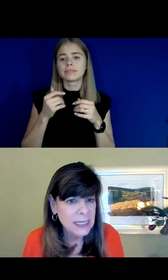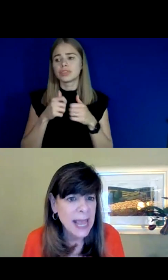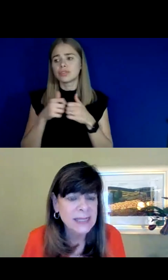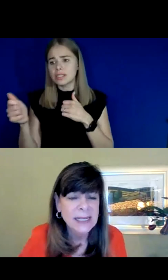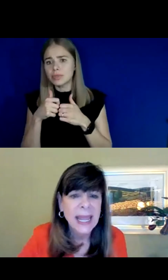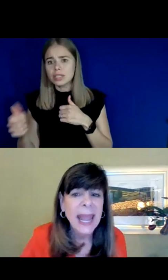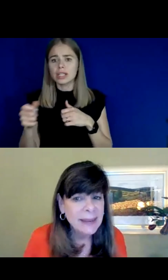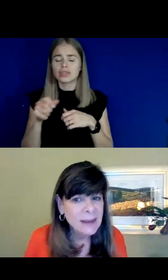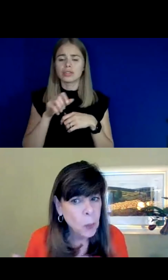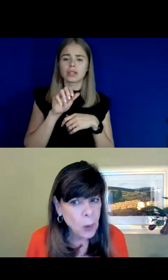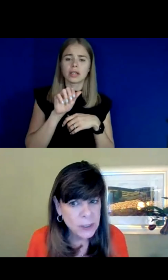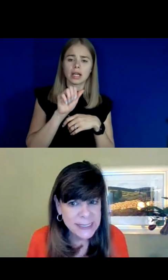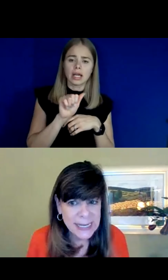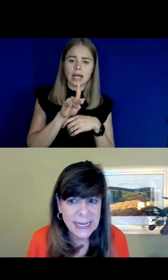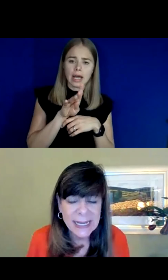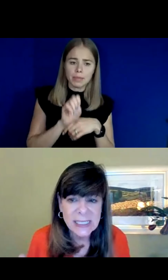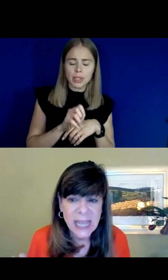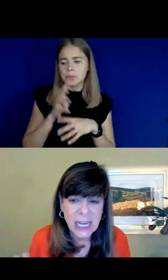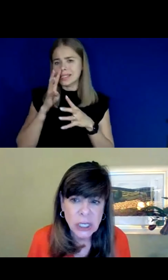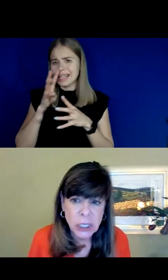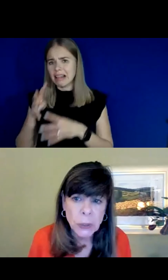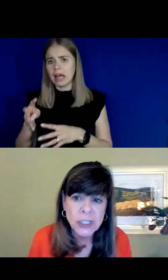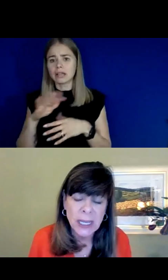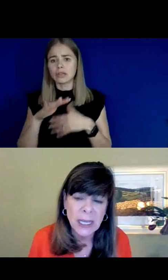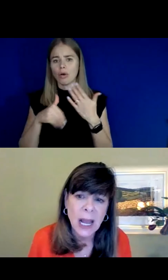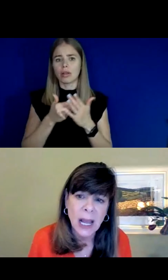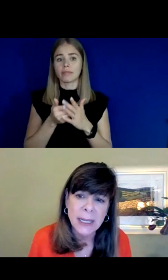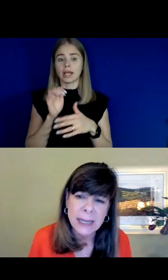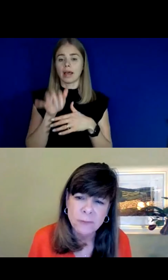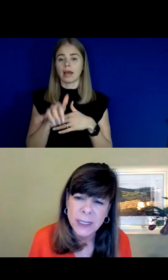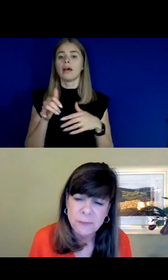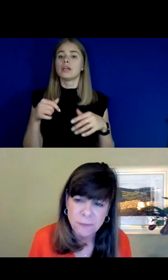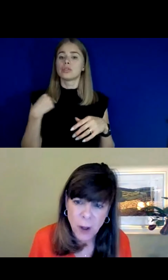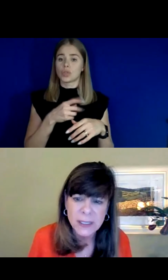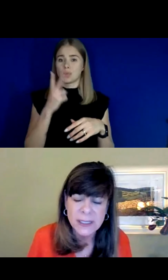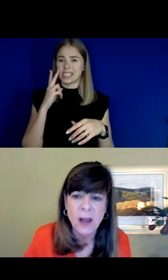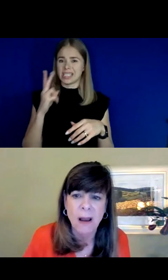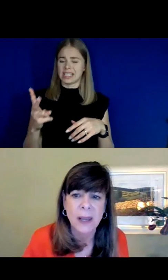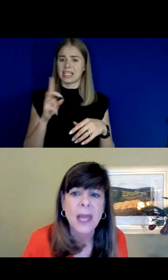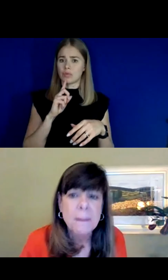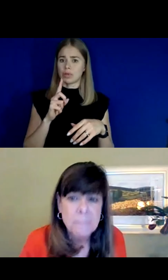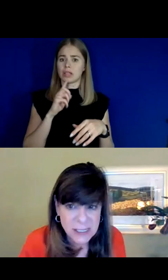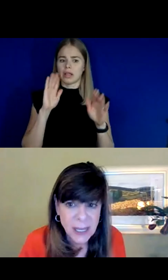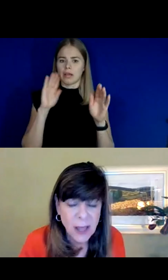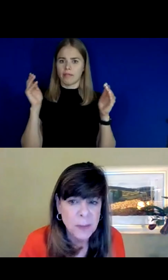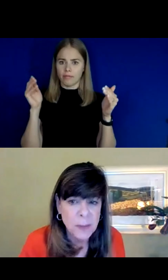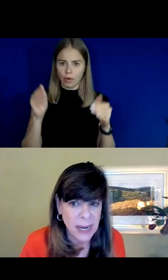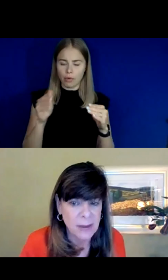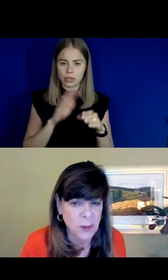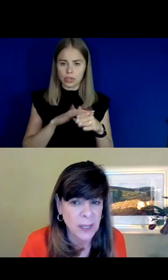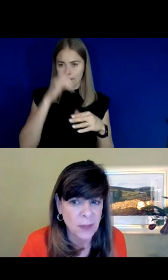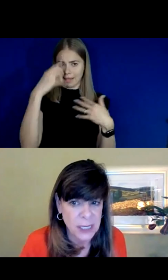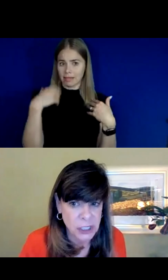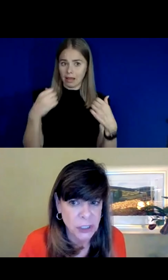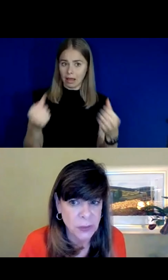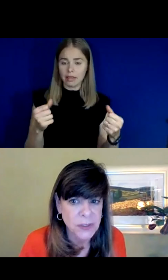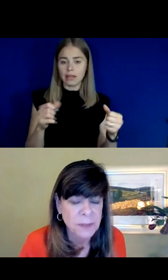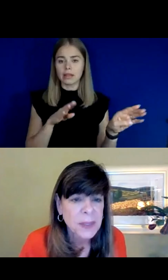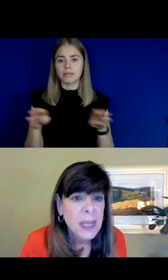abuse, neglect. And what we're seeing is a huge, really focus on mental health and behavioral